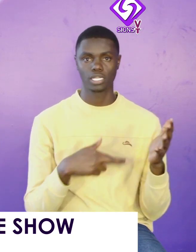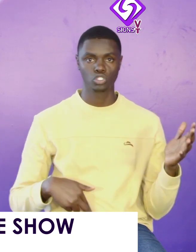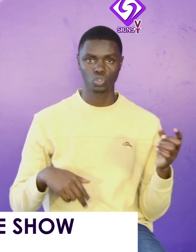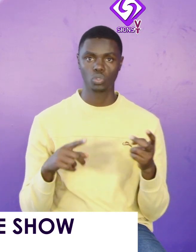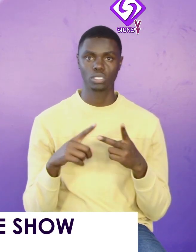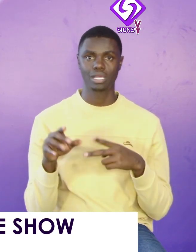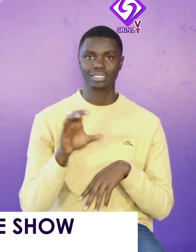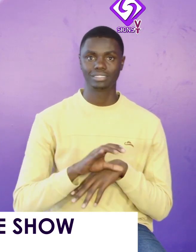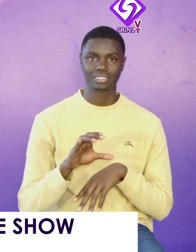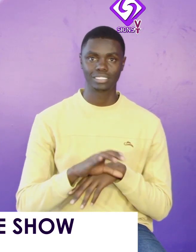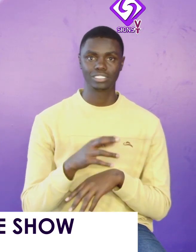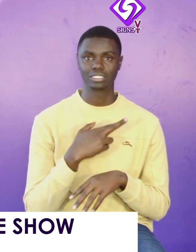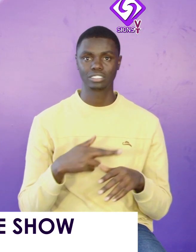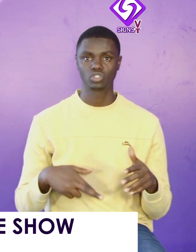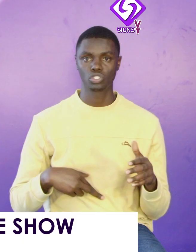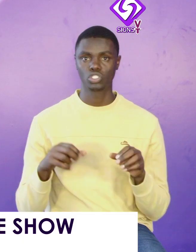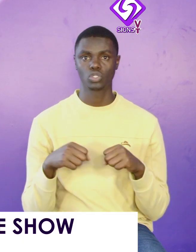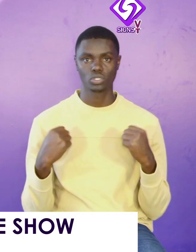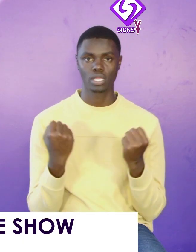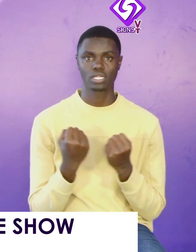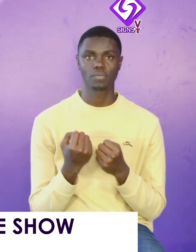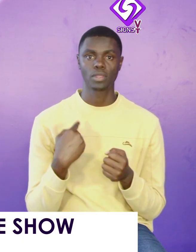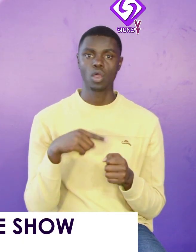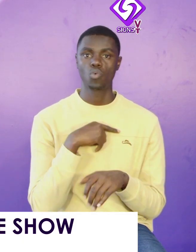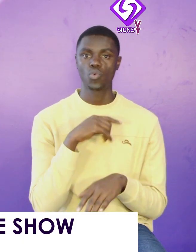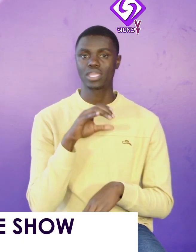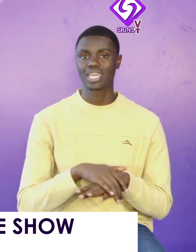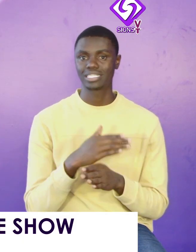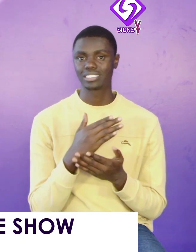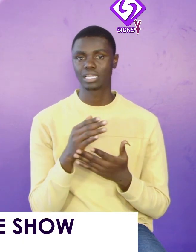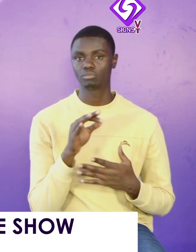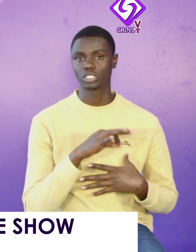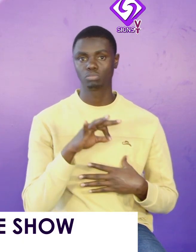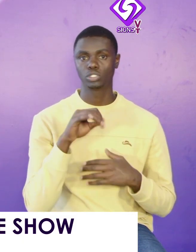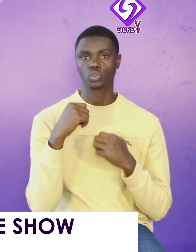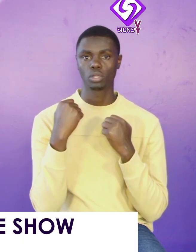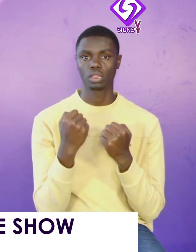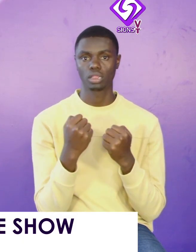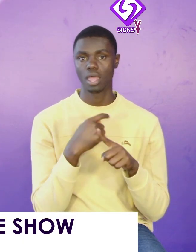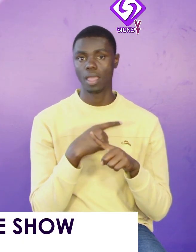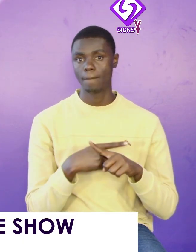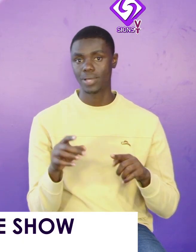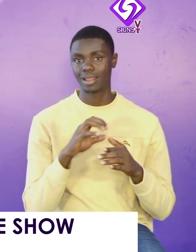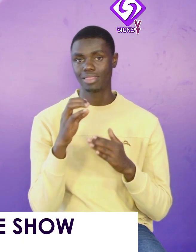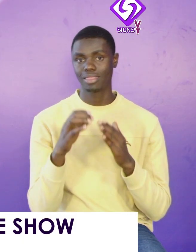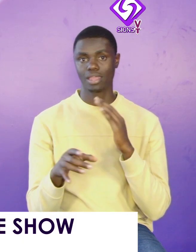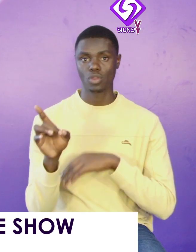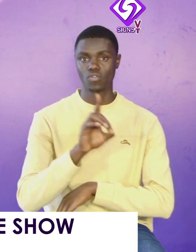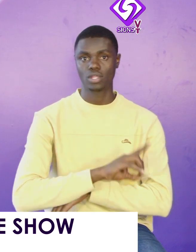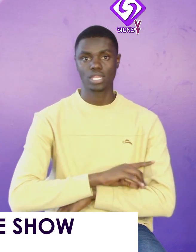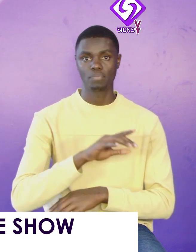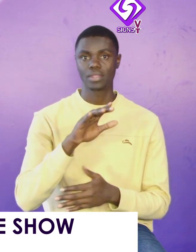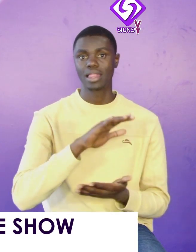and religious societies, we obtain some kind of spiritual strength. But at the end of the day, the place